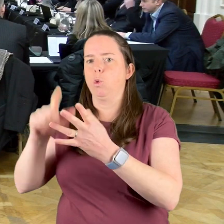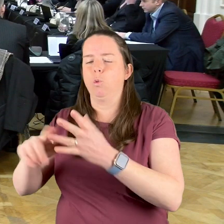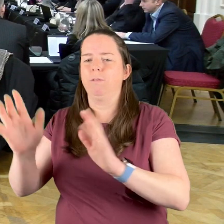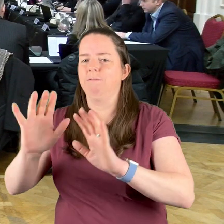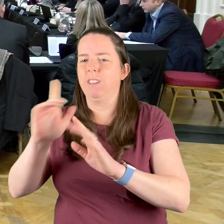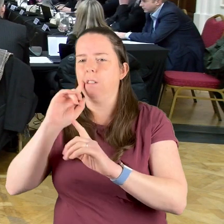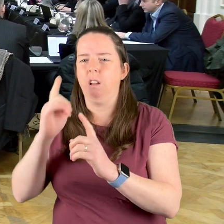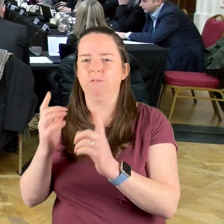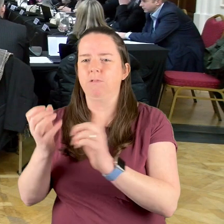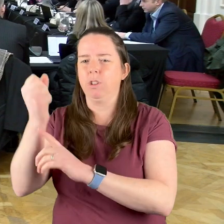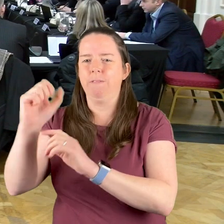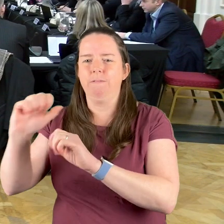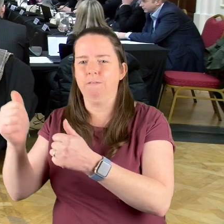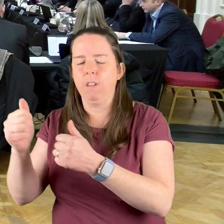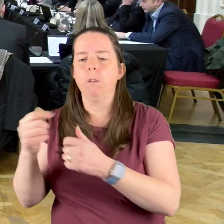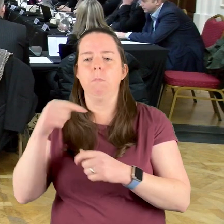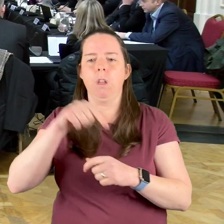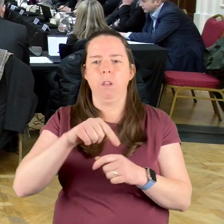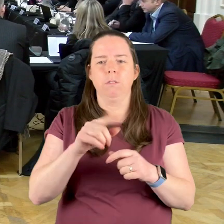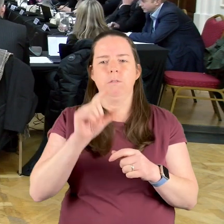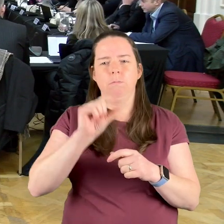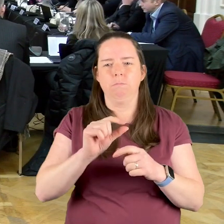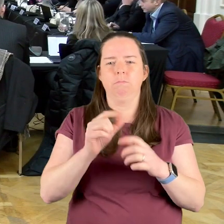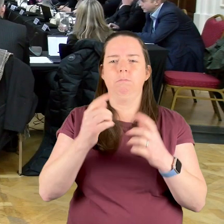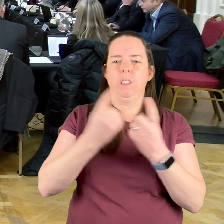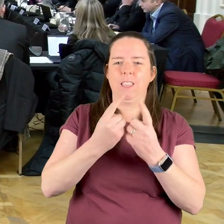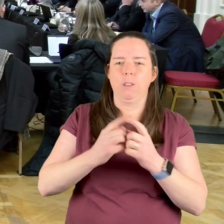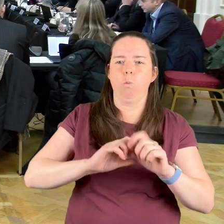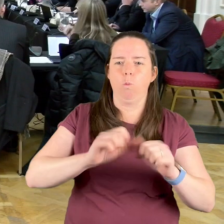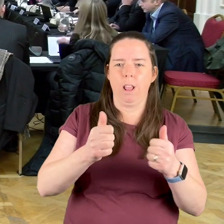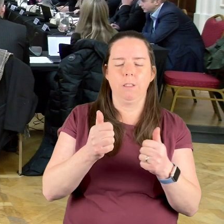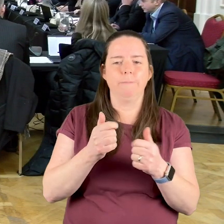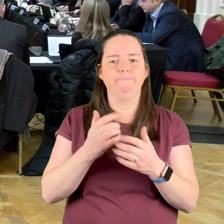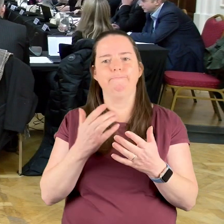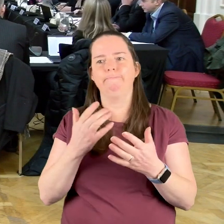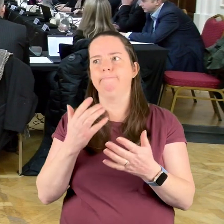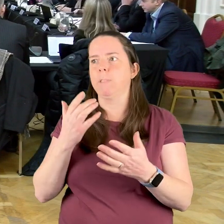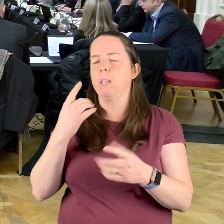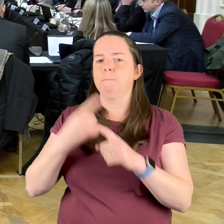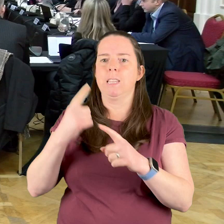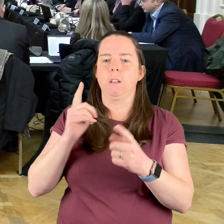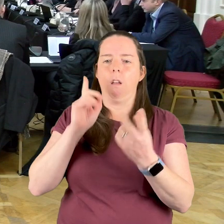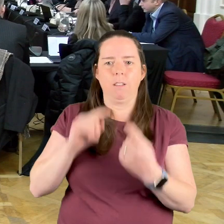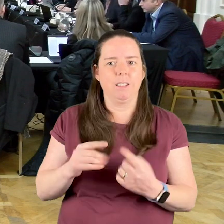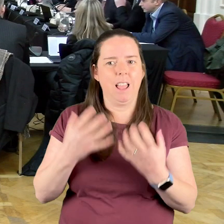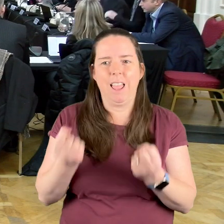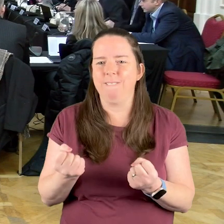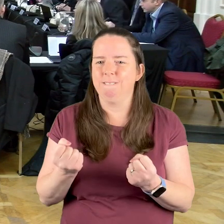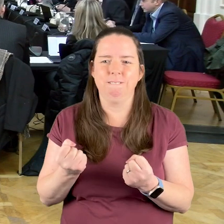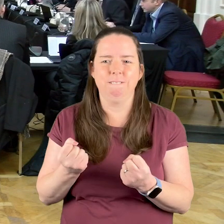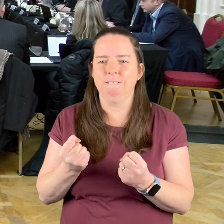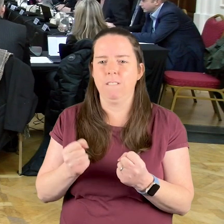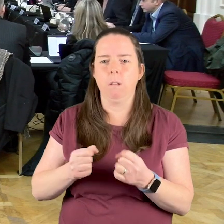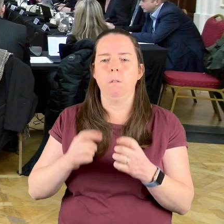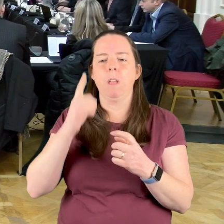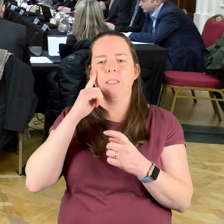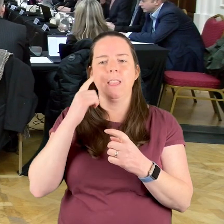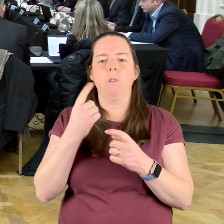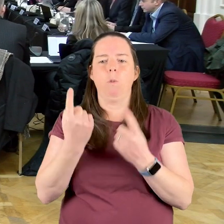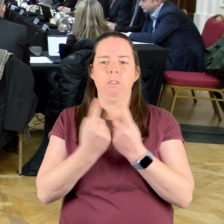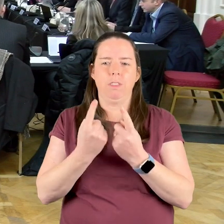could. But I think they're wise words, but I don't necessarily have an immediate answer for them. I think, though, one of the things I would